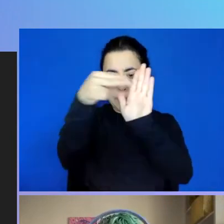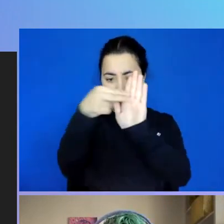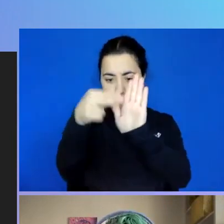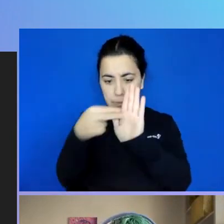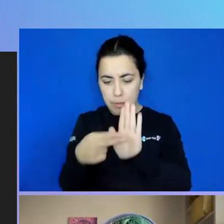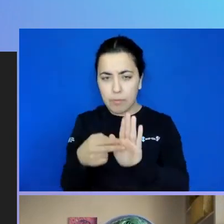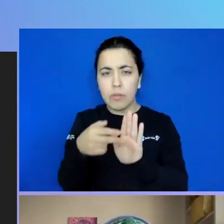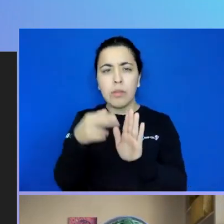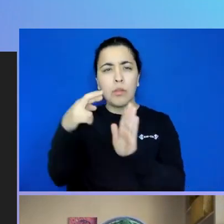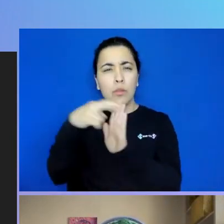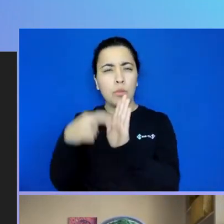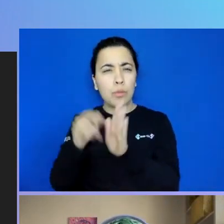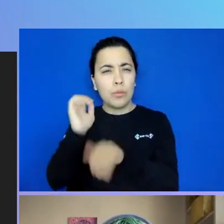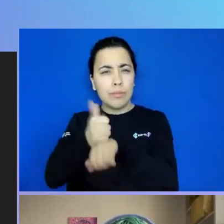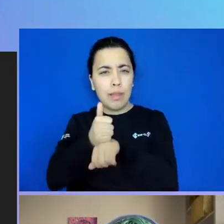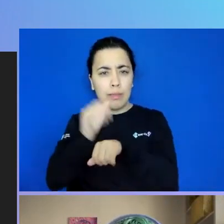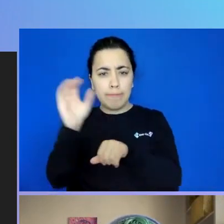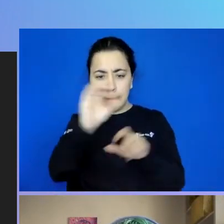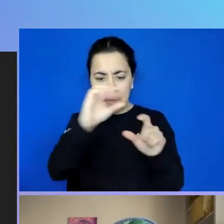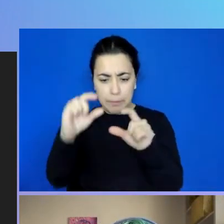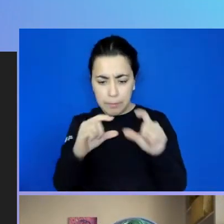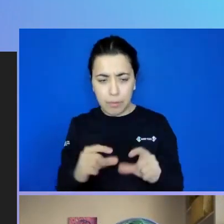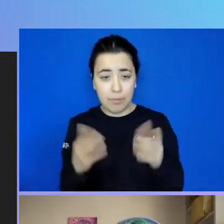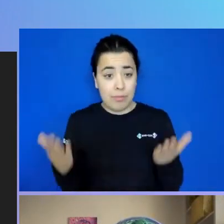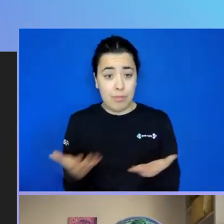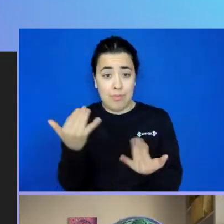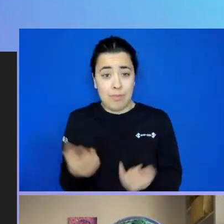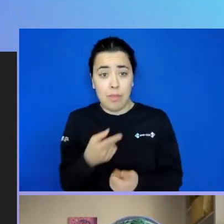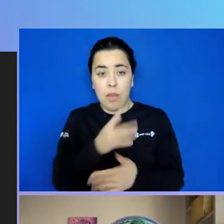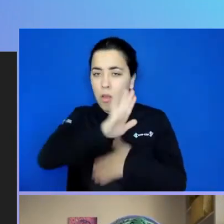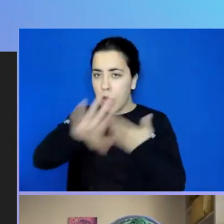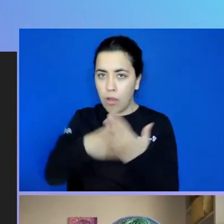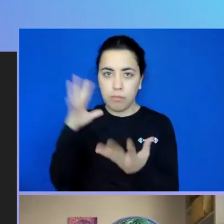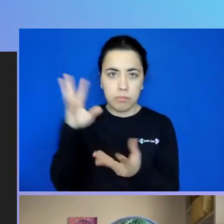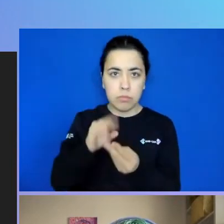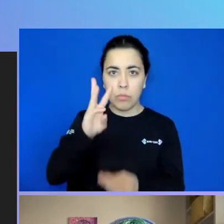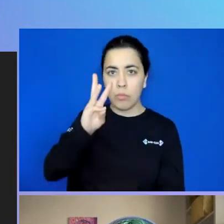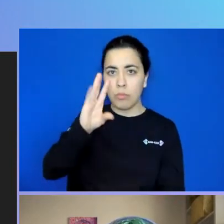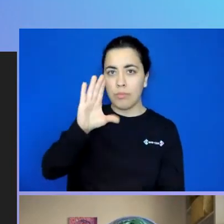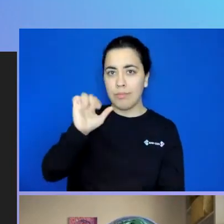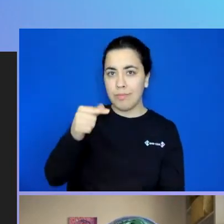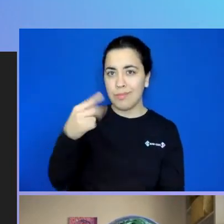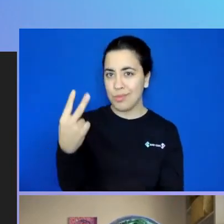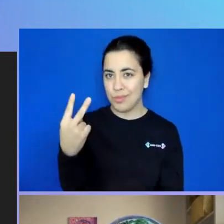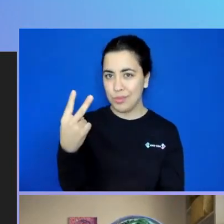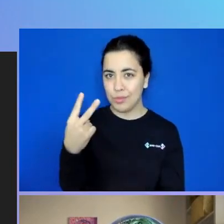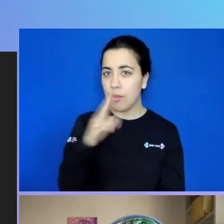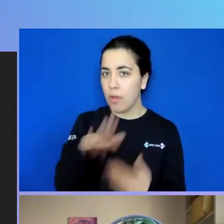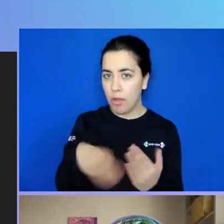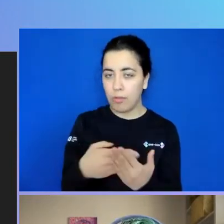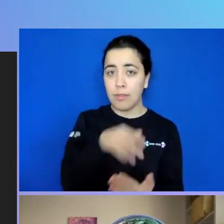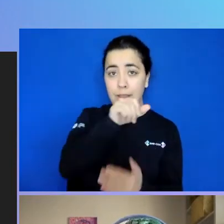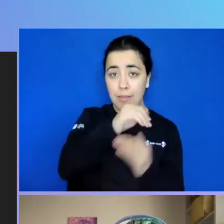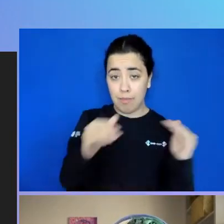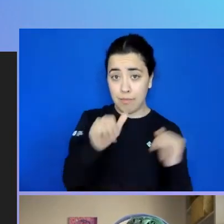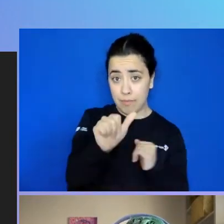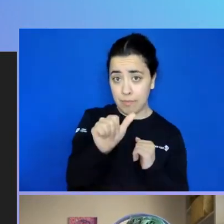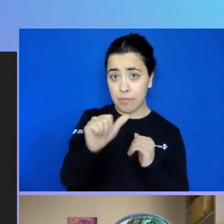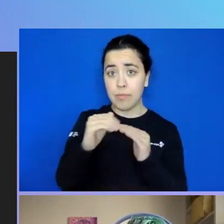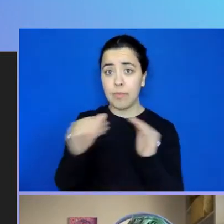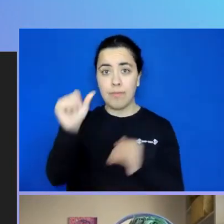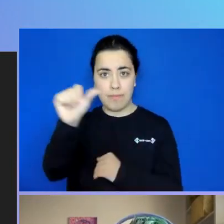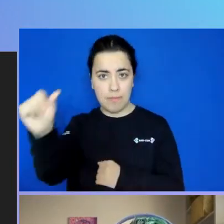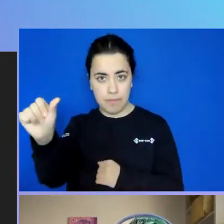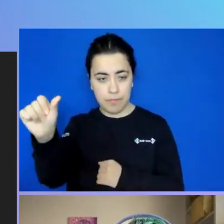we're testing for. In this scenario, we're testing for all of WCAG 2, all the versions, level A and double A. So we've got